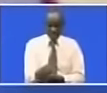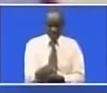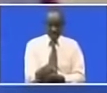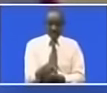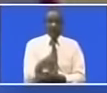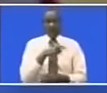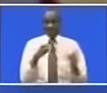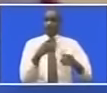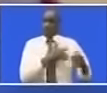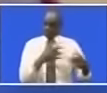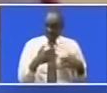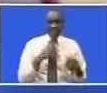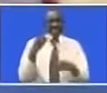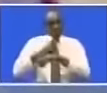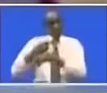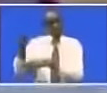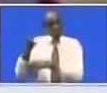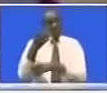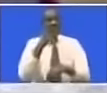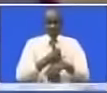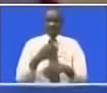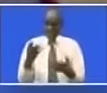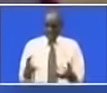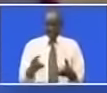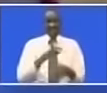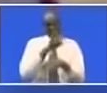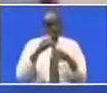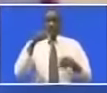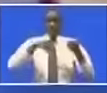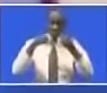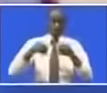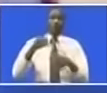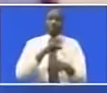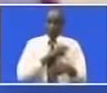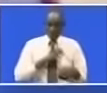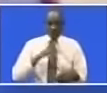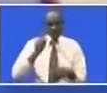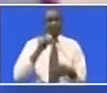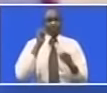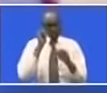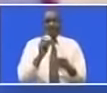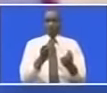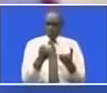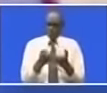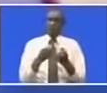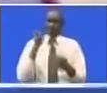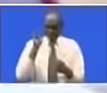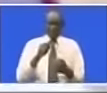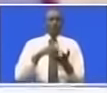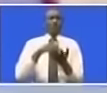the concerned institutions and especially the National Electoral Commission needed to do more on voter education